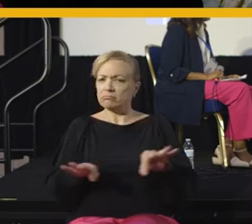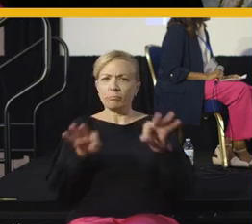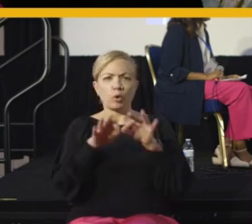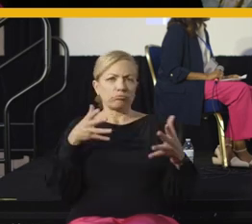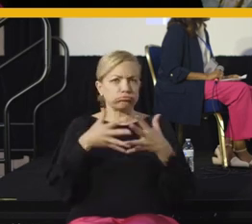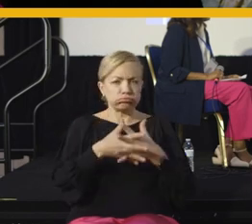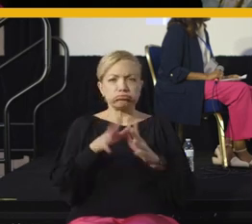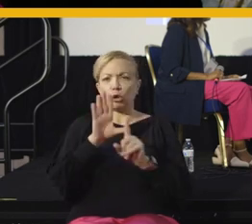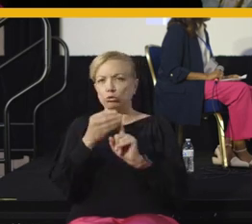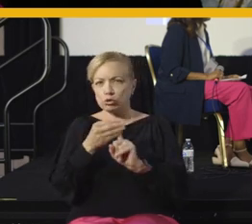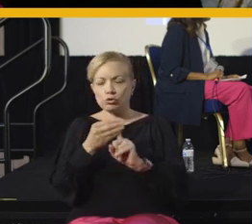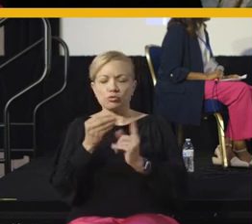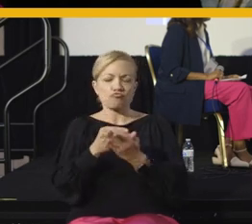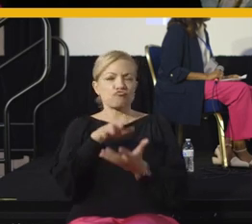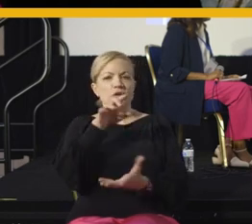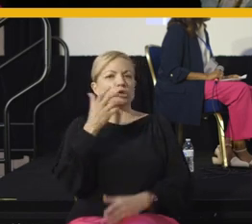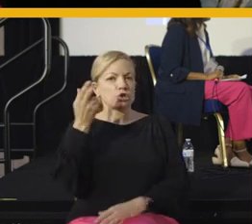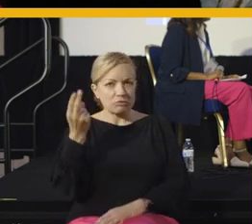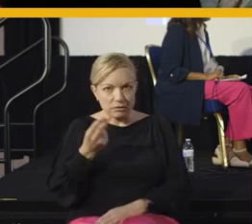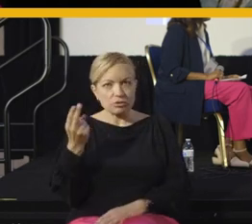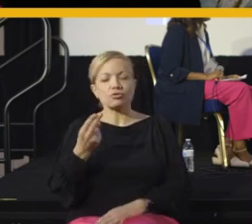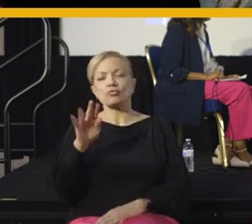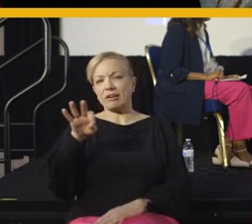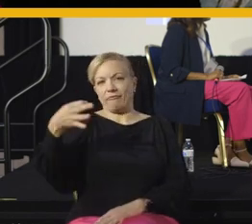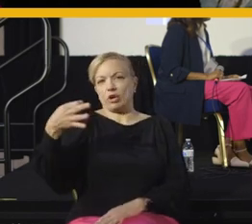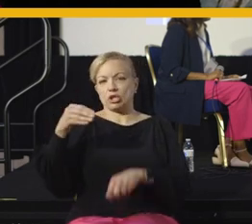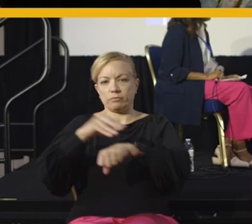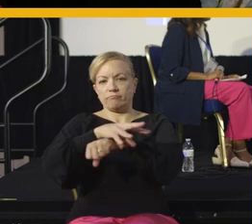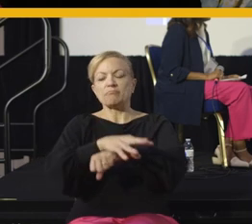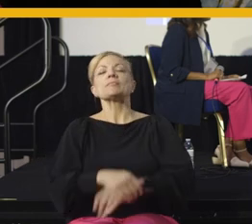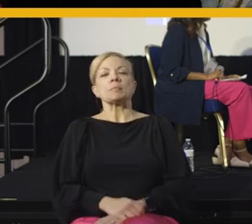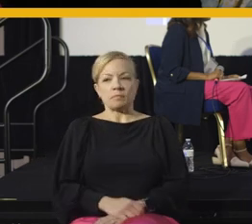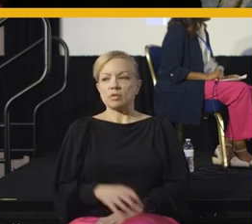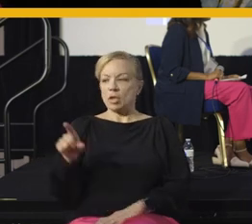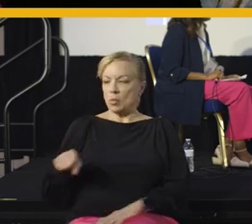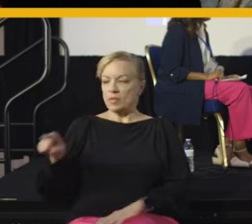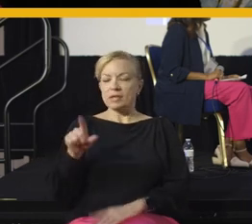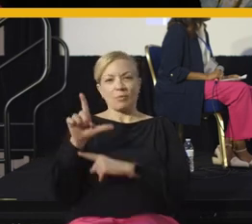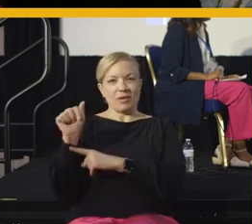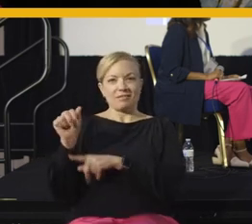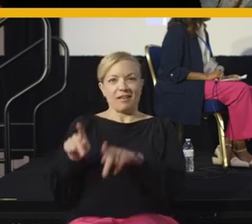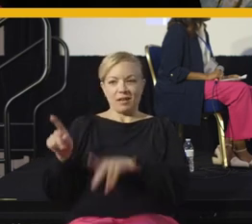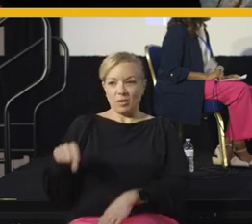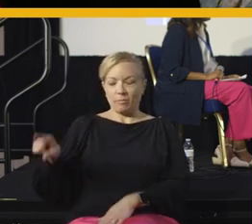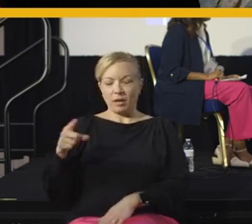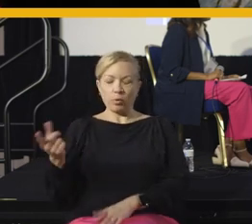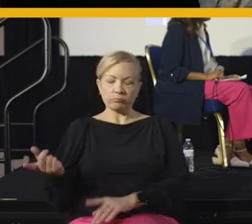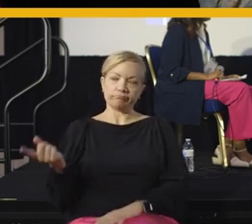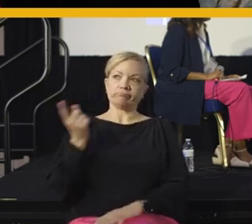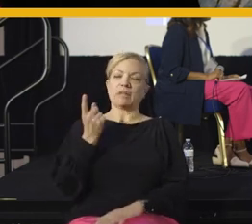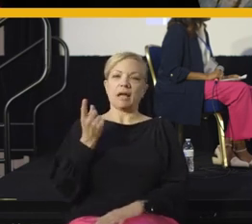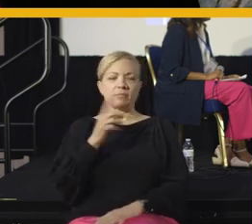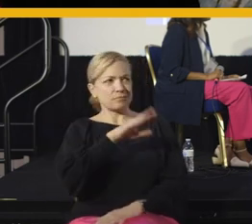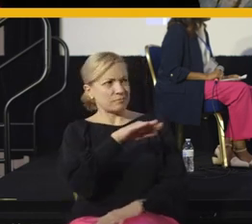the culture, very rich history there. So these guys, Télé-Louisiane, came to us and said, we'd